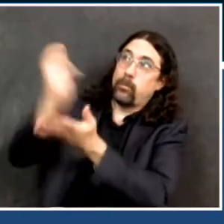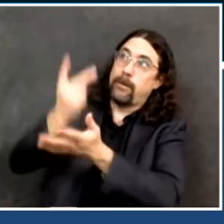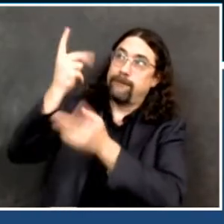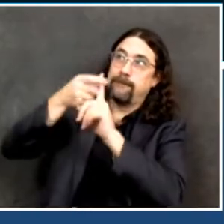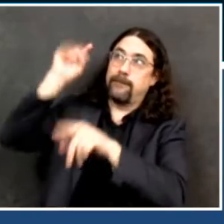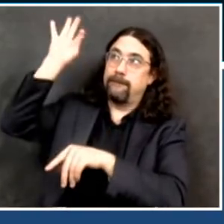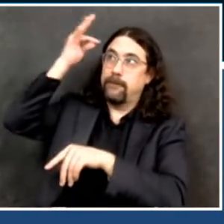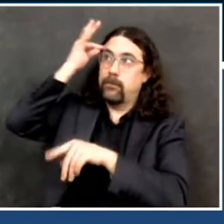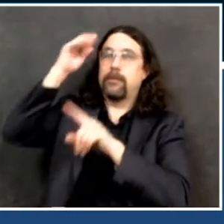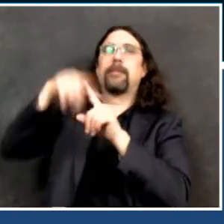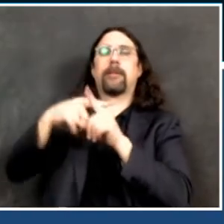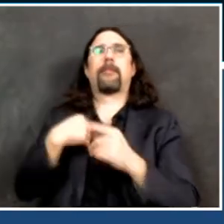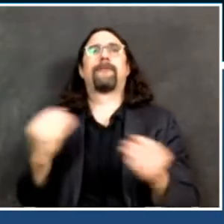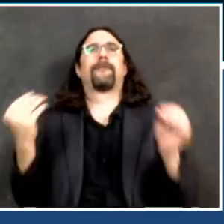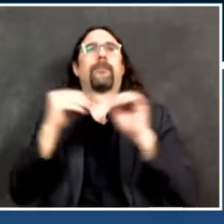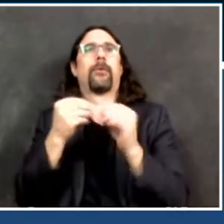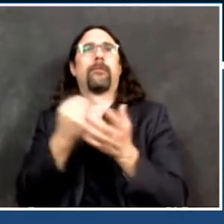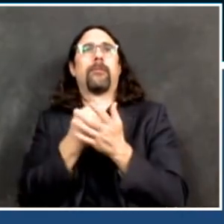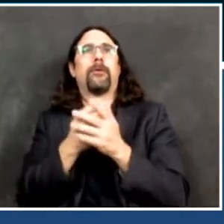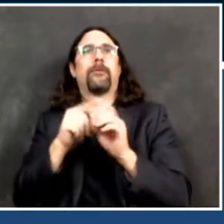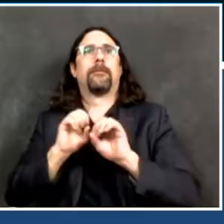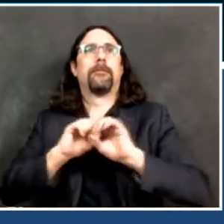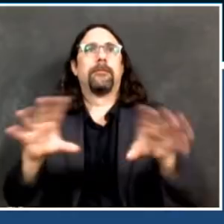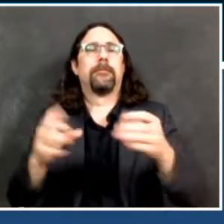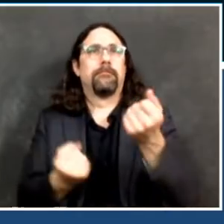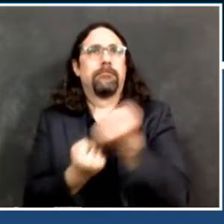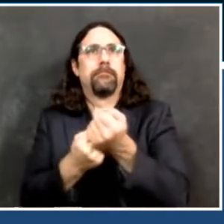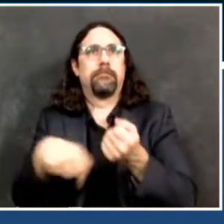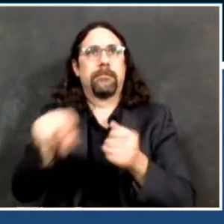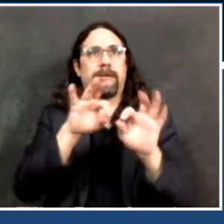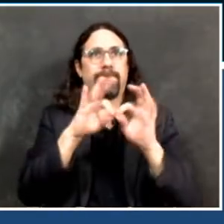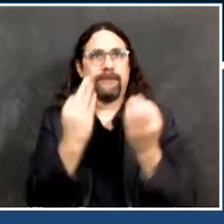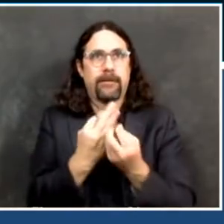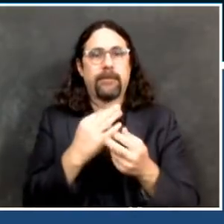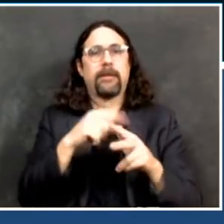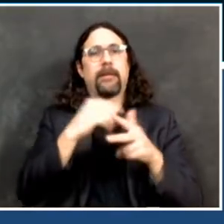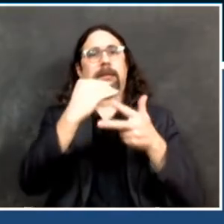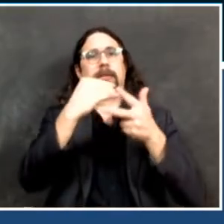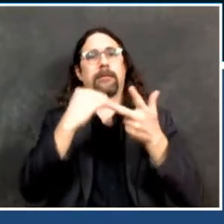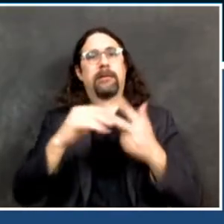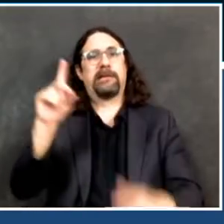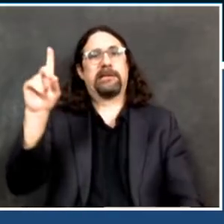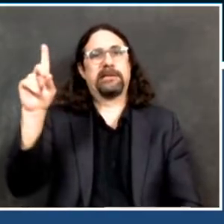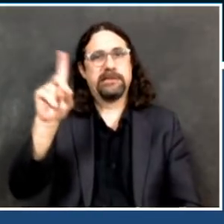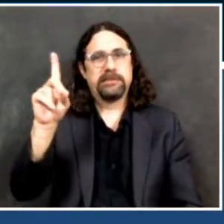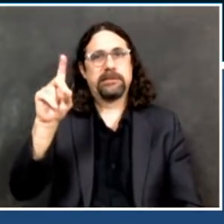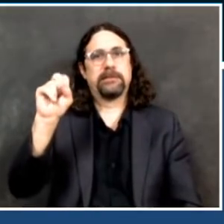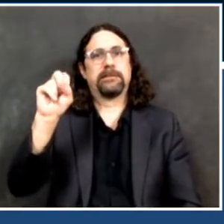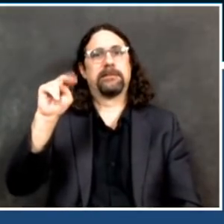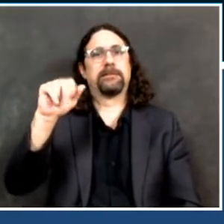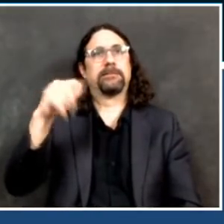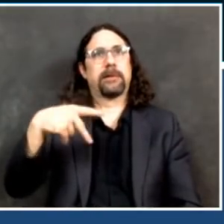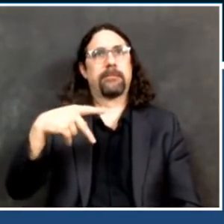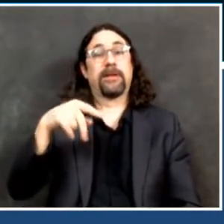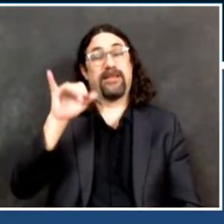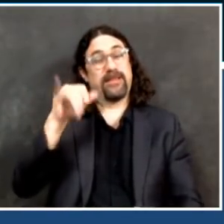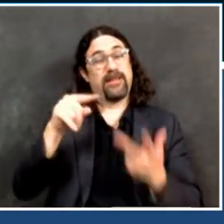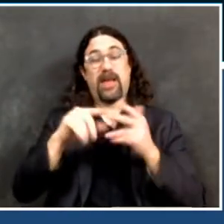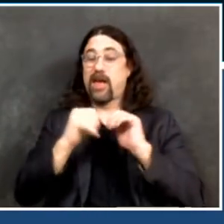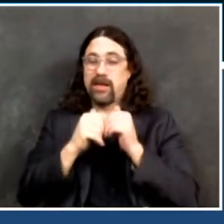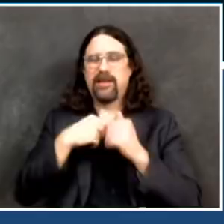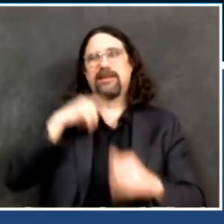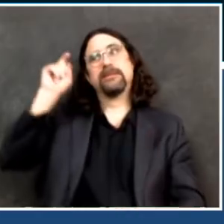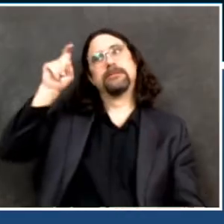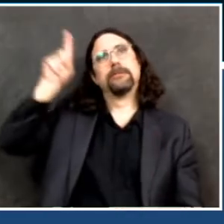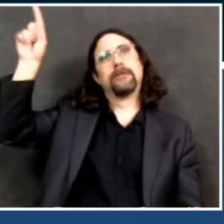disaster food relief, which would require a federal declaration of disaster, but we know that our congressional delegation